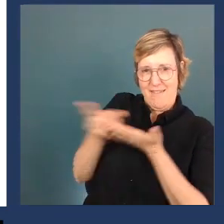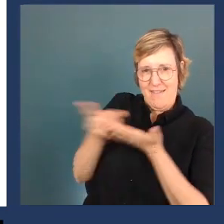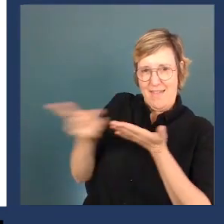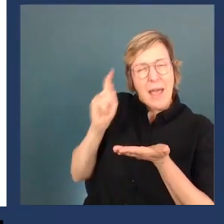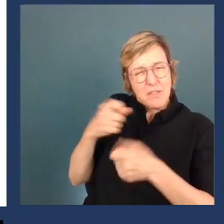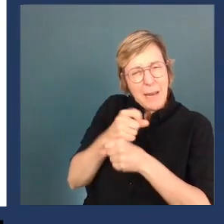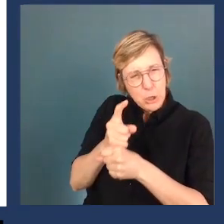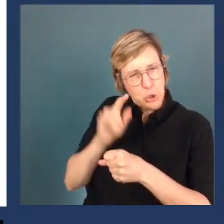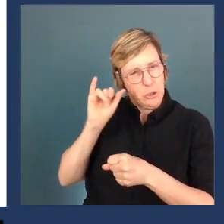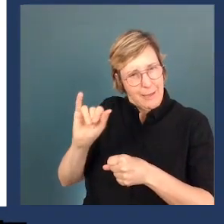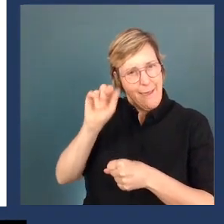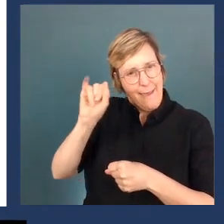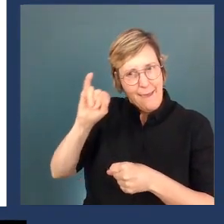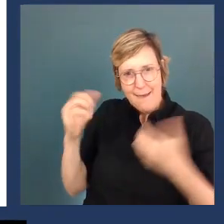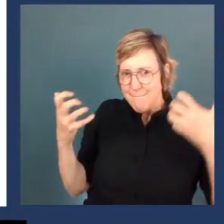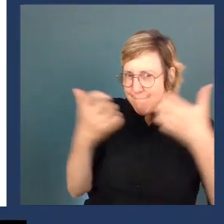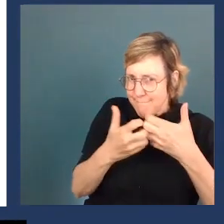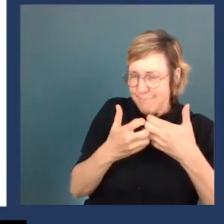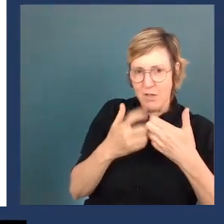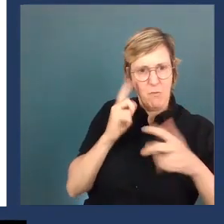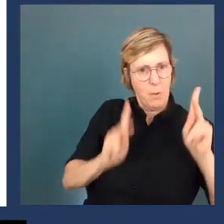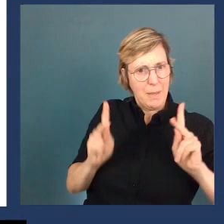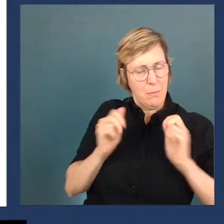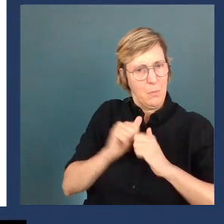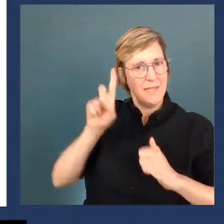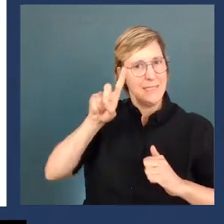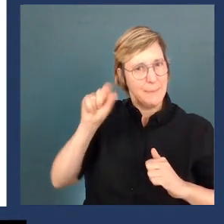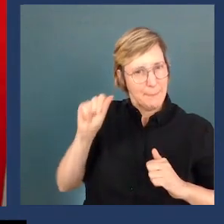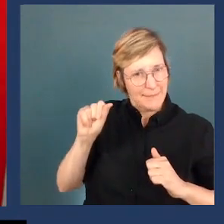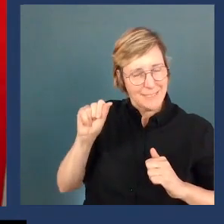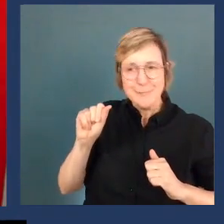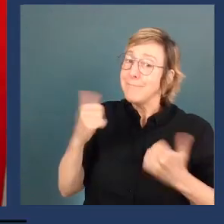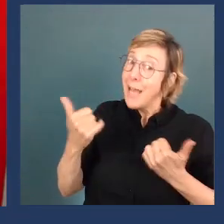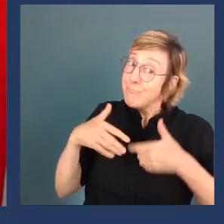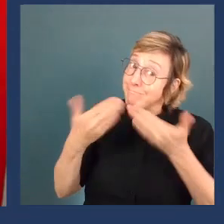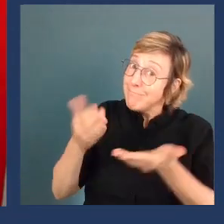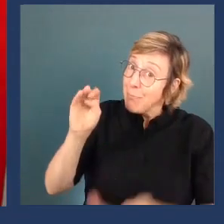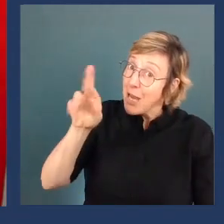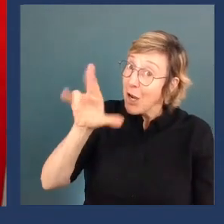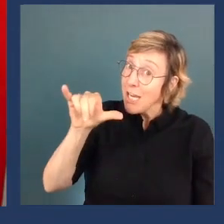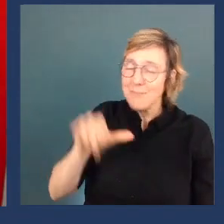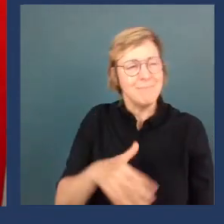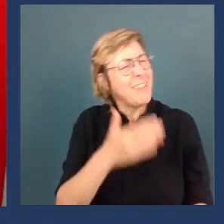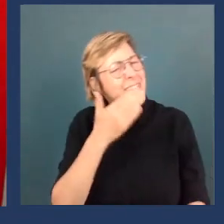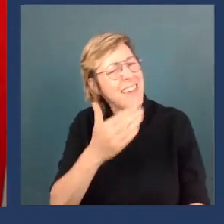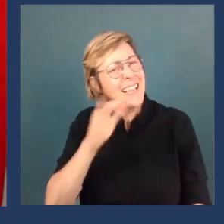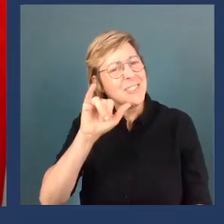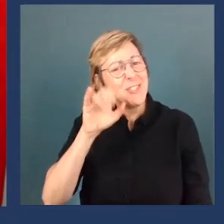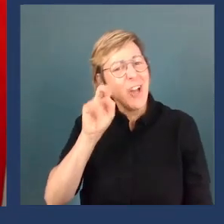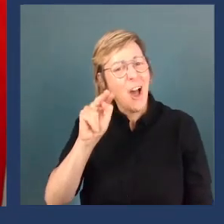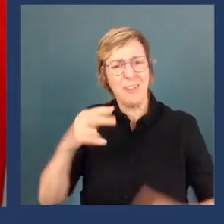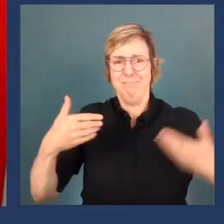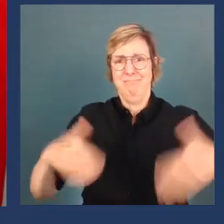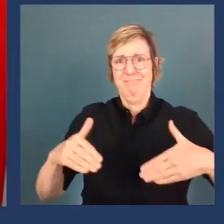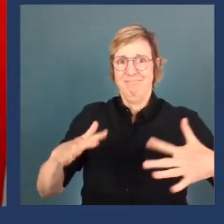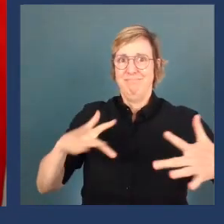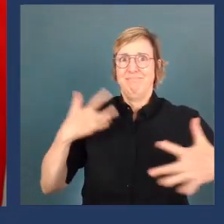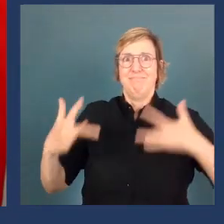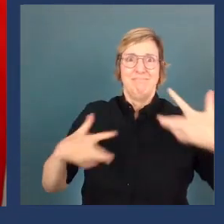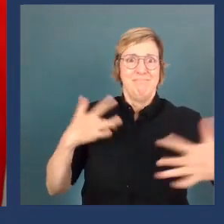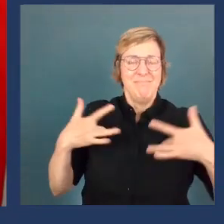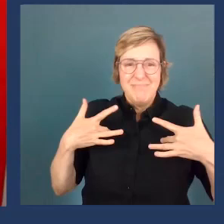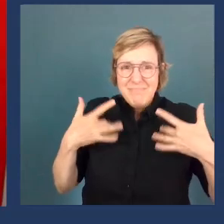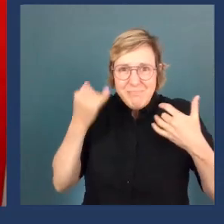suited for people with disability-oriented scenarios. Back to you, Mary. Thanks, John. Super exciting. With all the